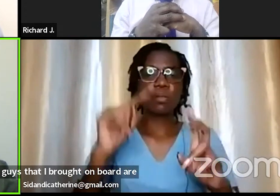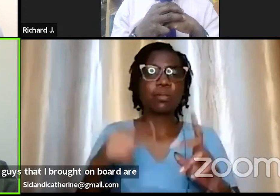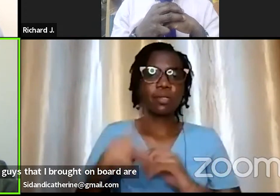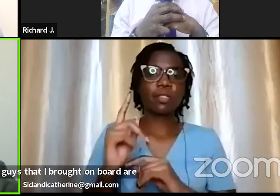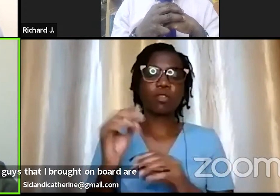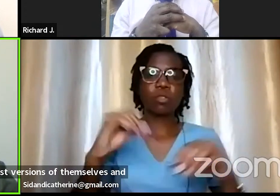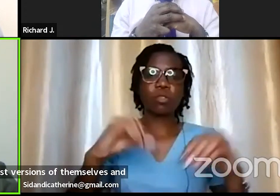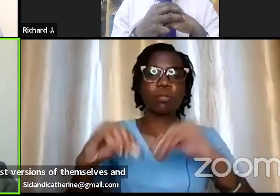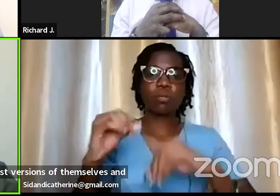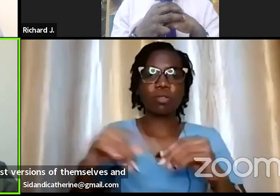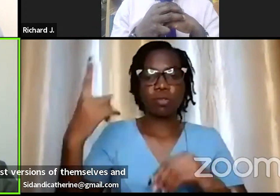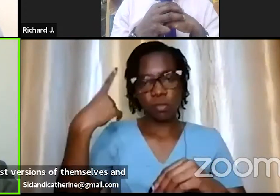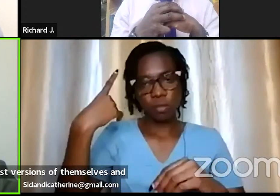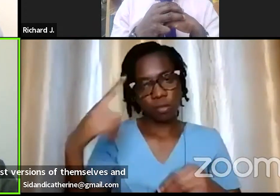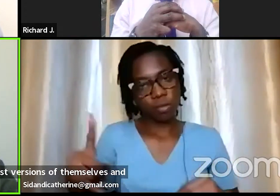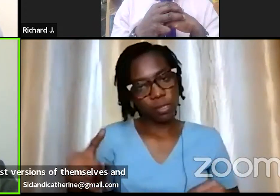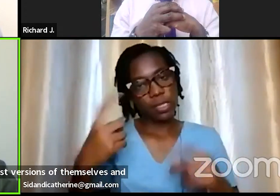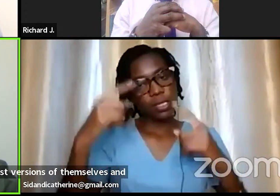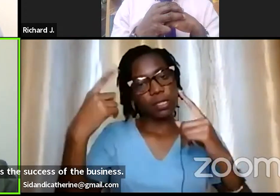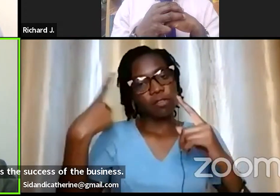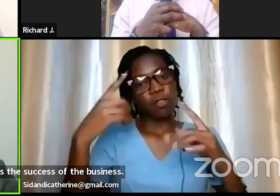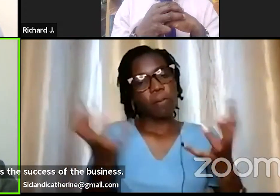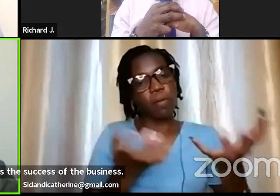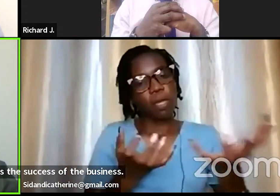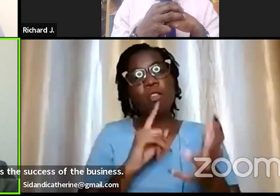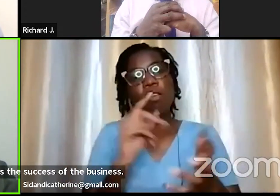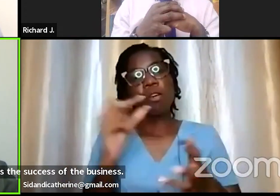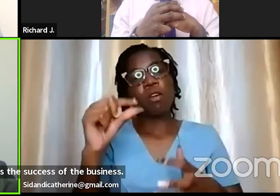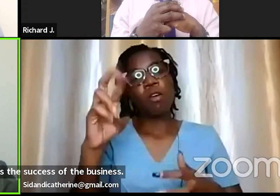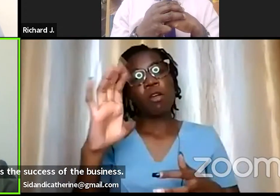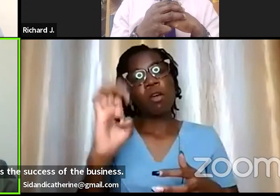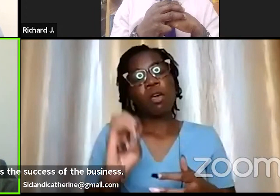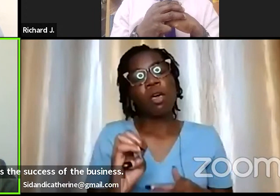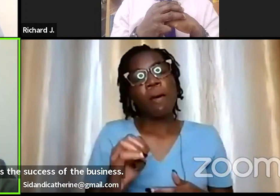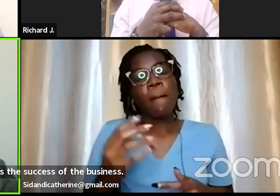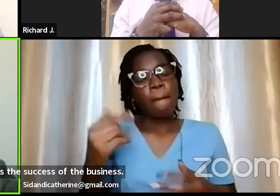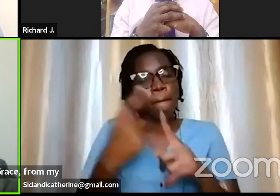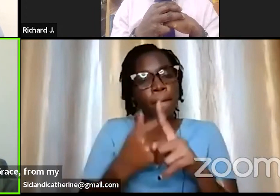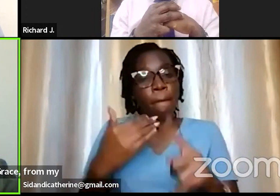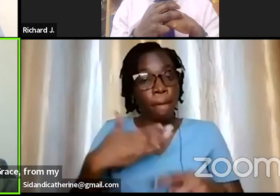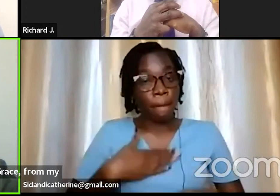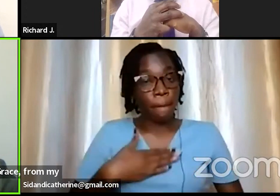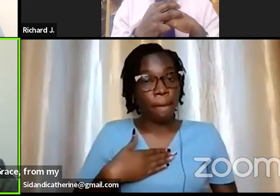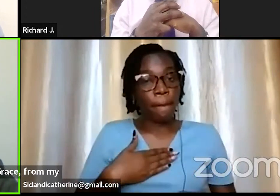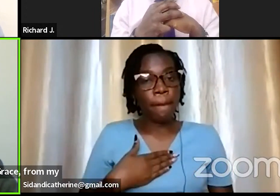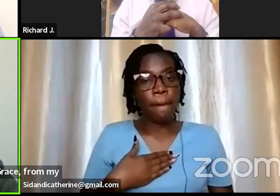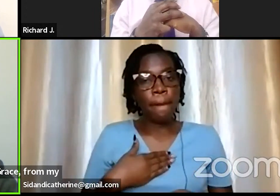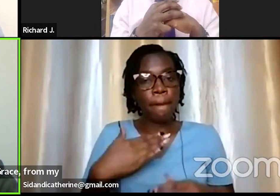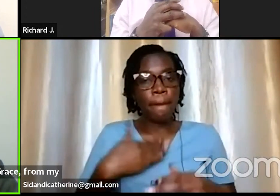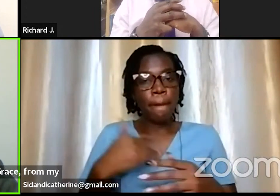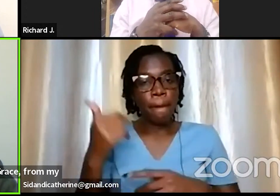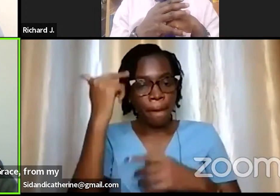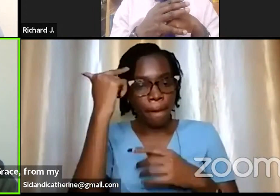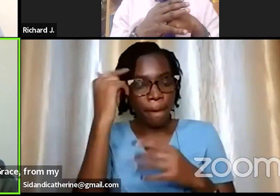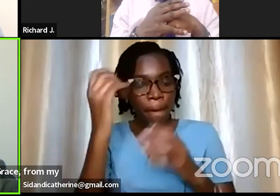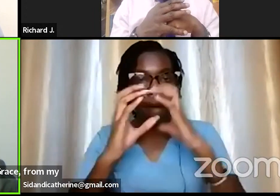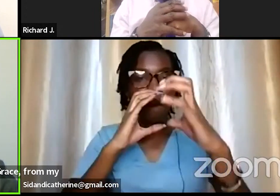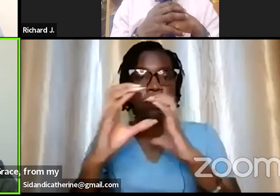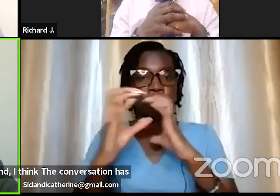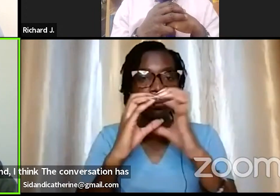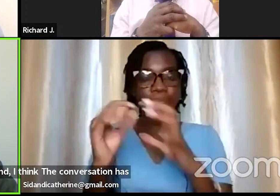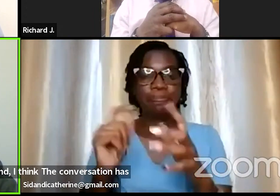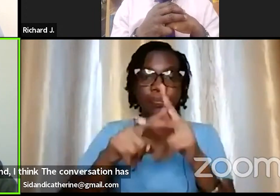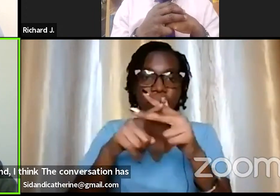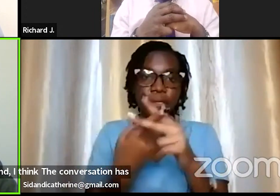the success of the business. So Grace, from my end, I think the conversation has started as